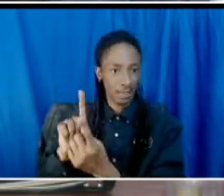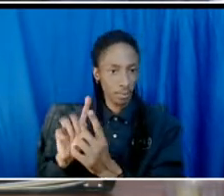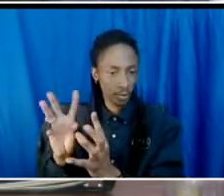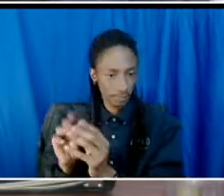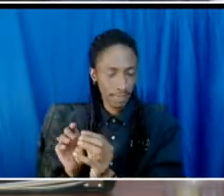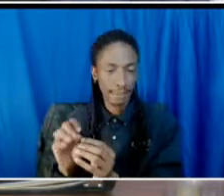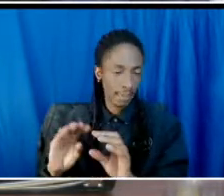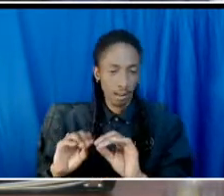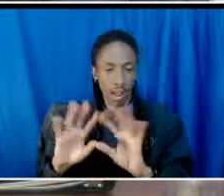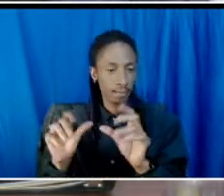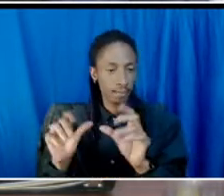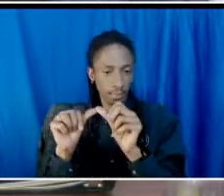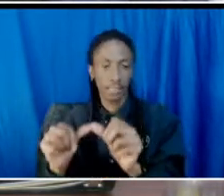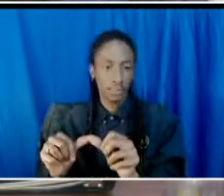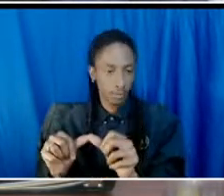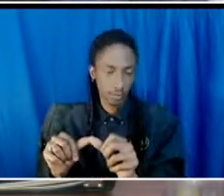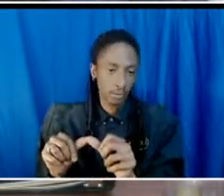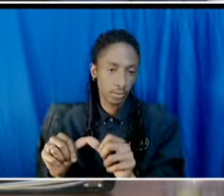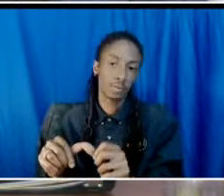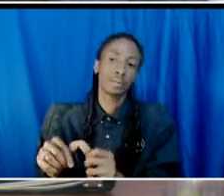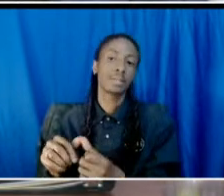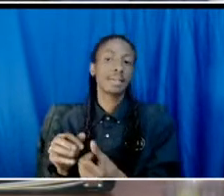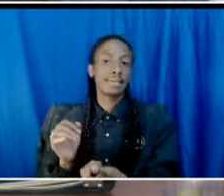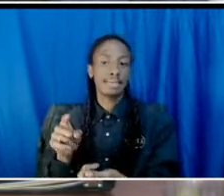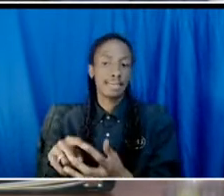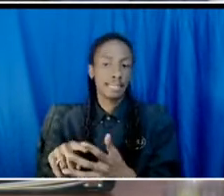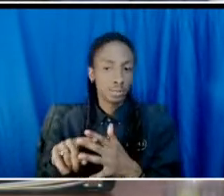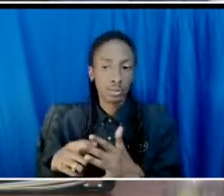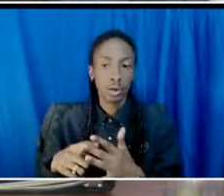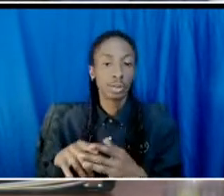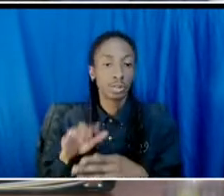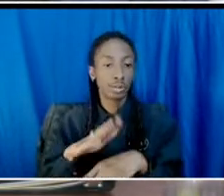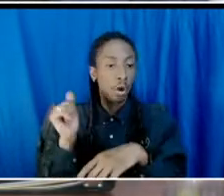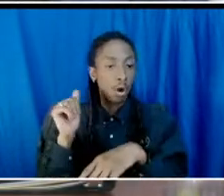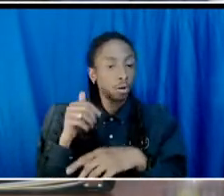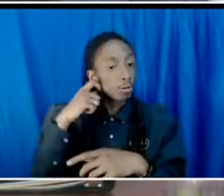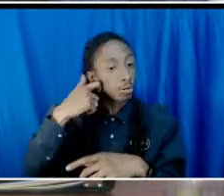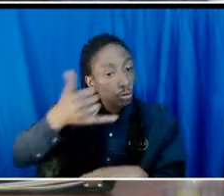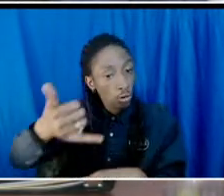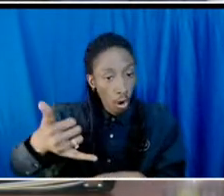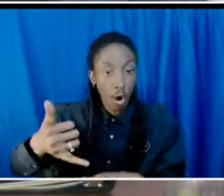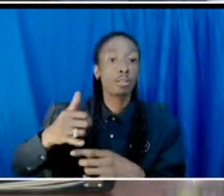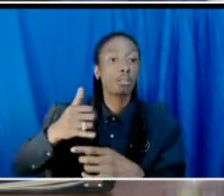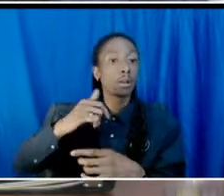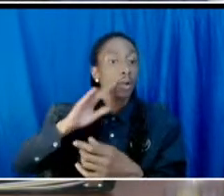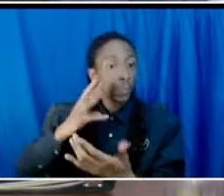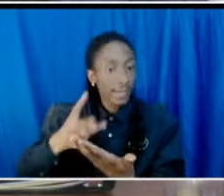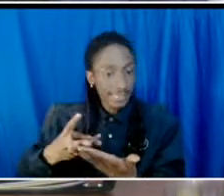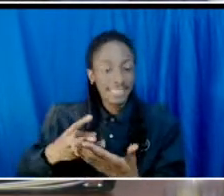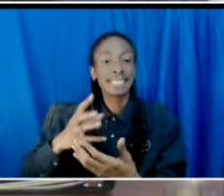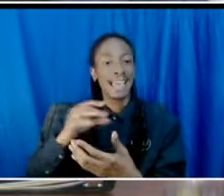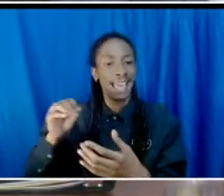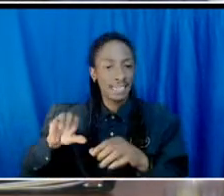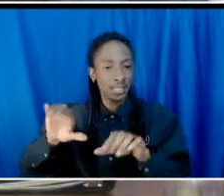to move down this path. He began calling witnesses and apparently conducting investigations of his own.